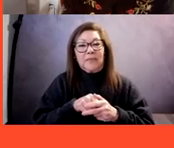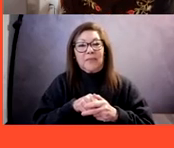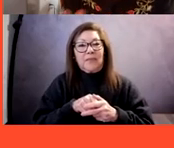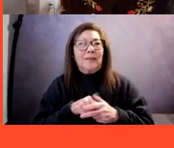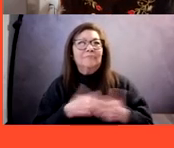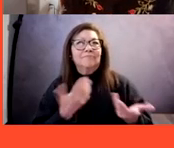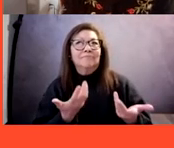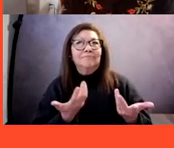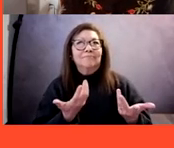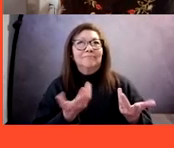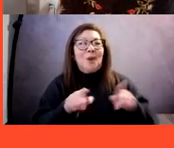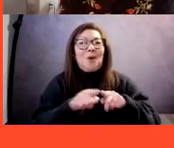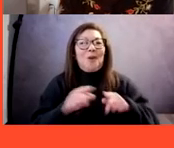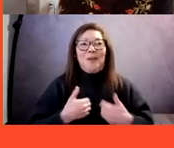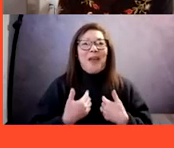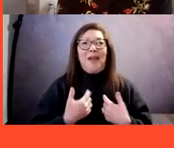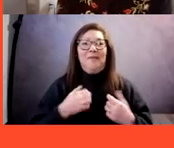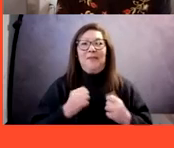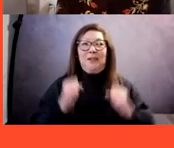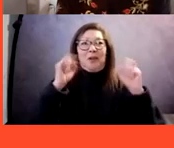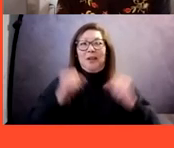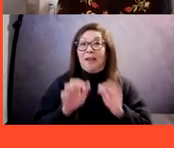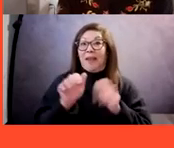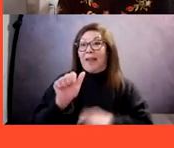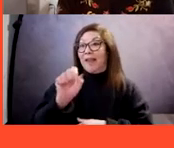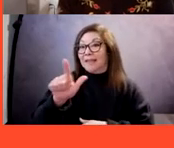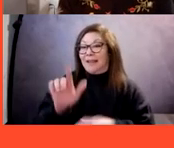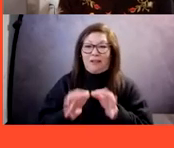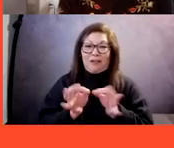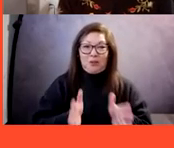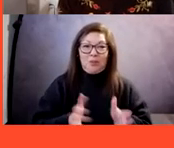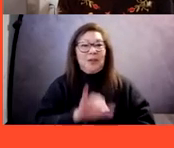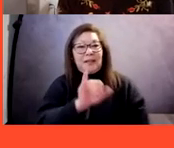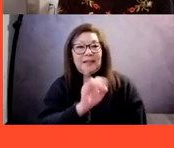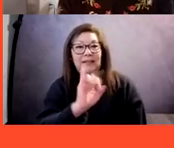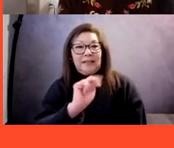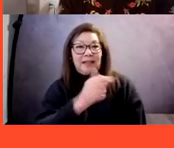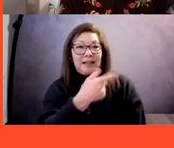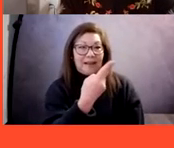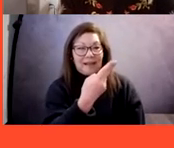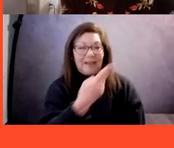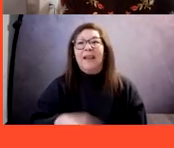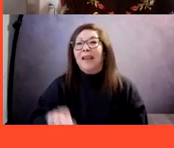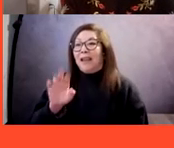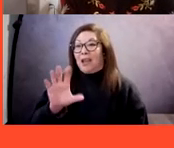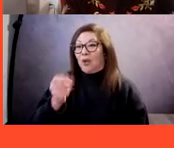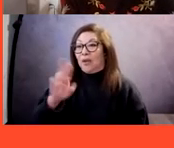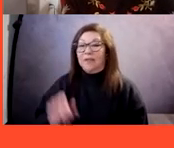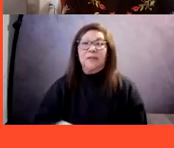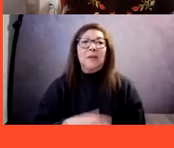we have incredible ASL interpreters, Jenna Williamson and Chris Inoue from Pro